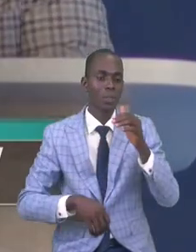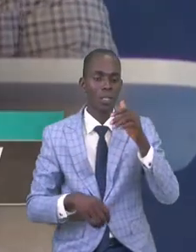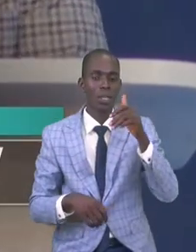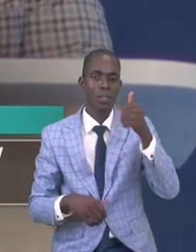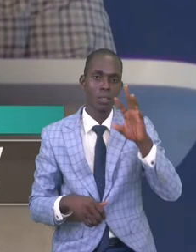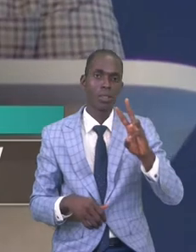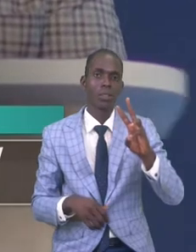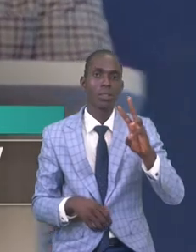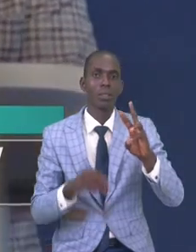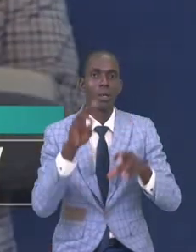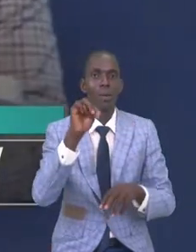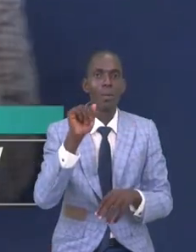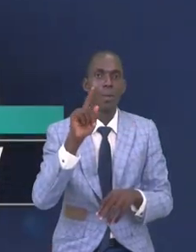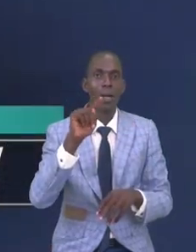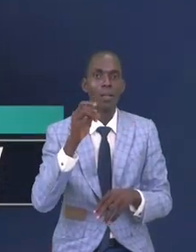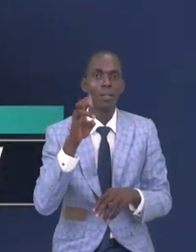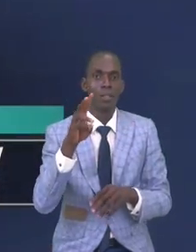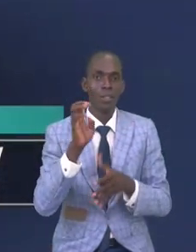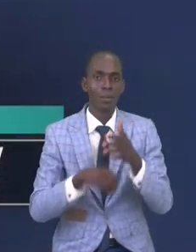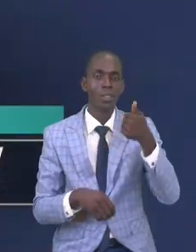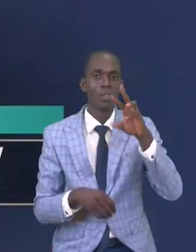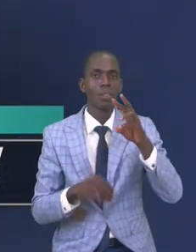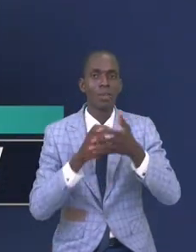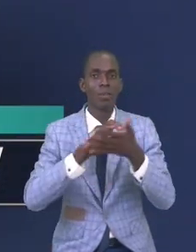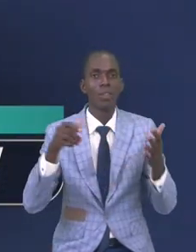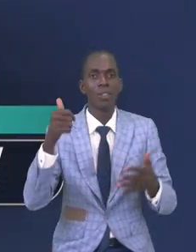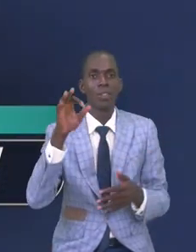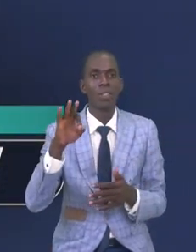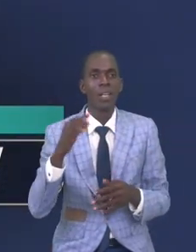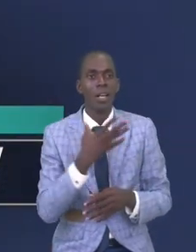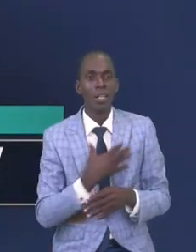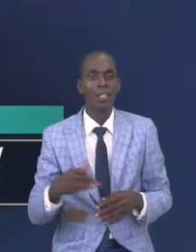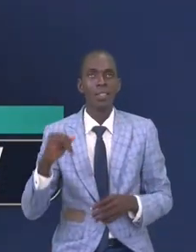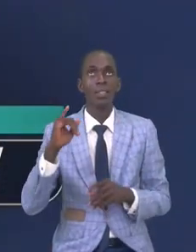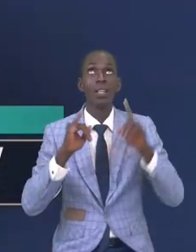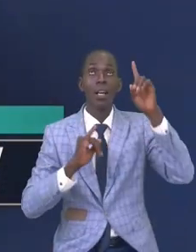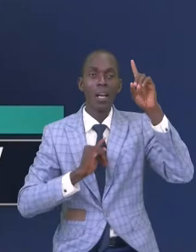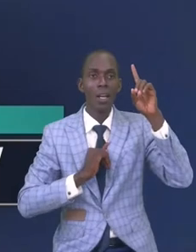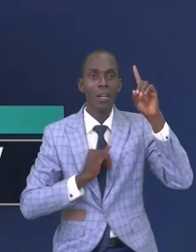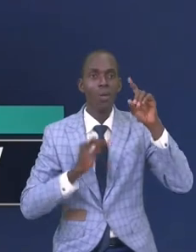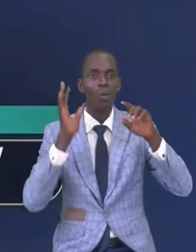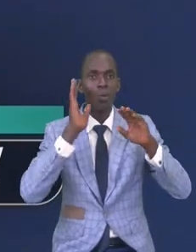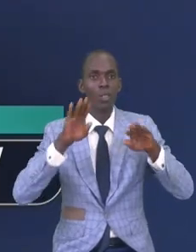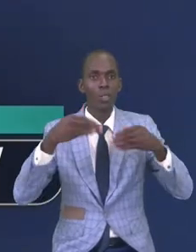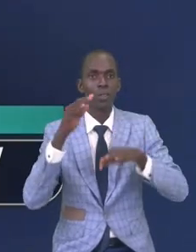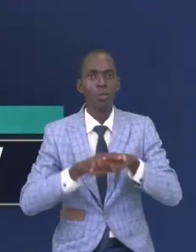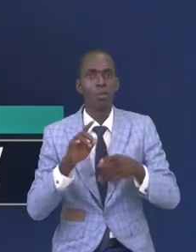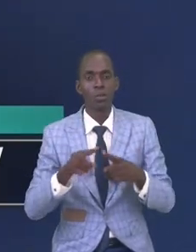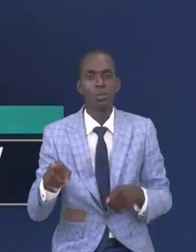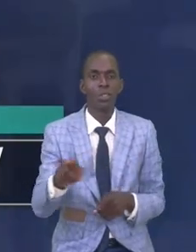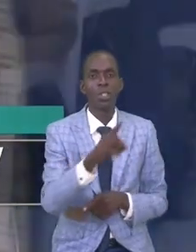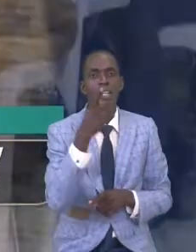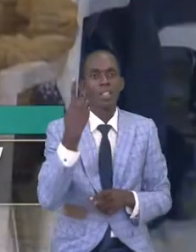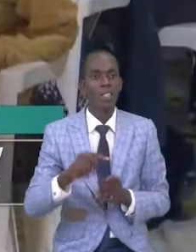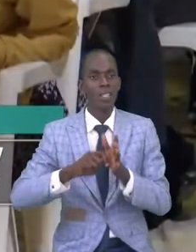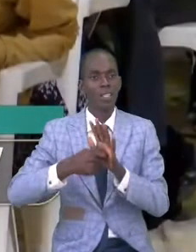16, verse 19. And I will give unto thee the